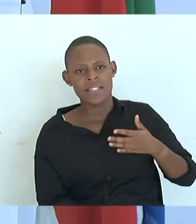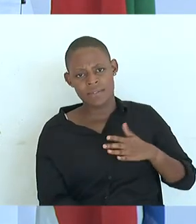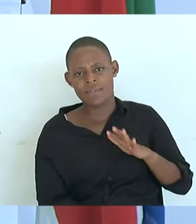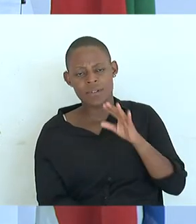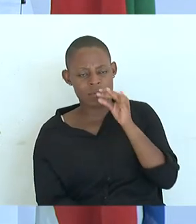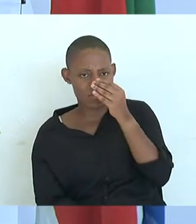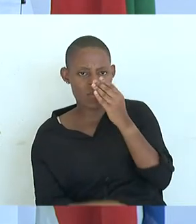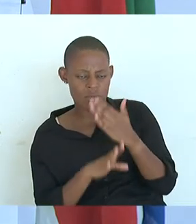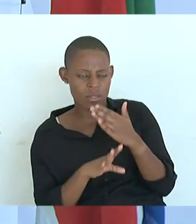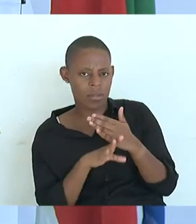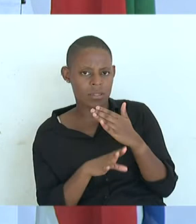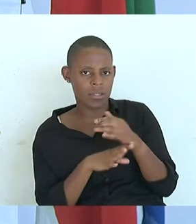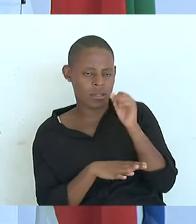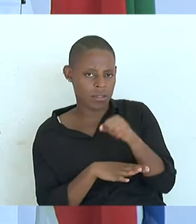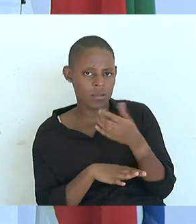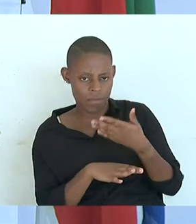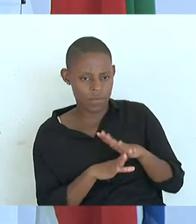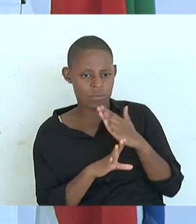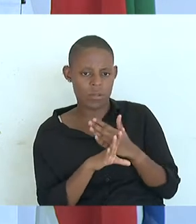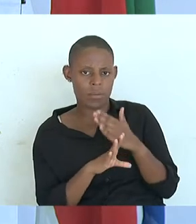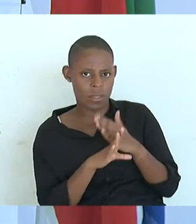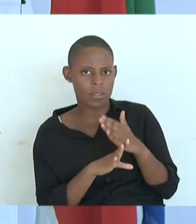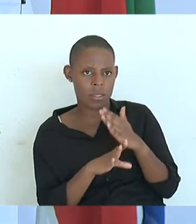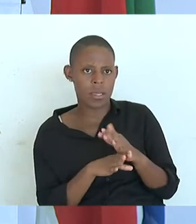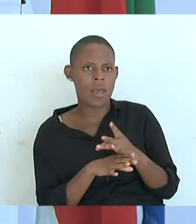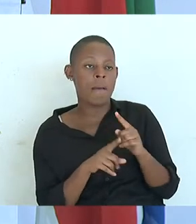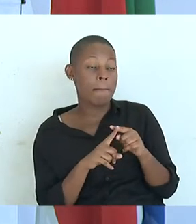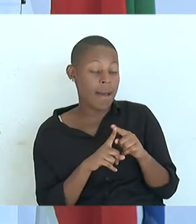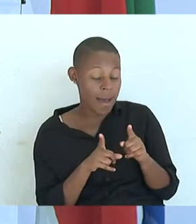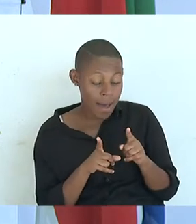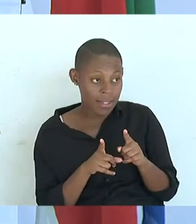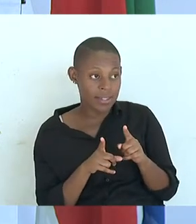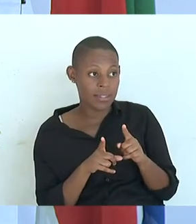funded seventh. But we also need to own,